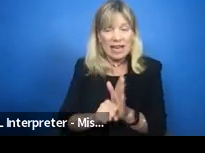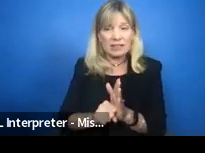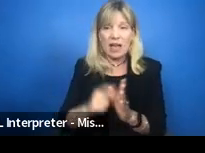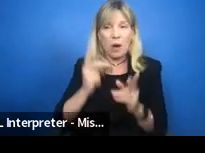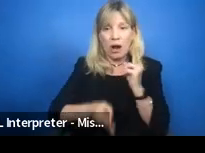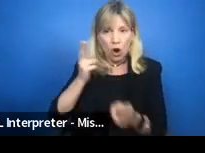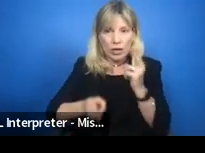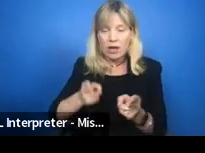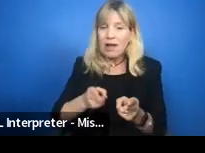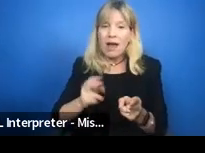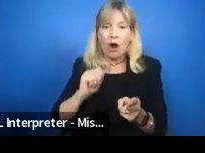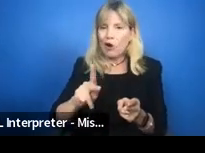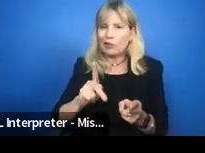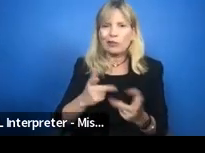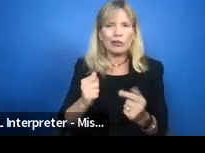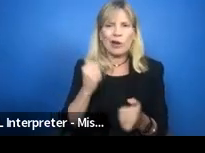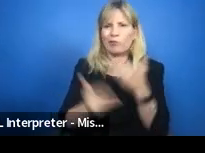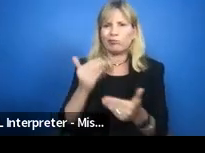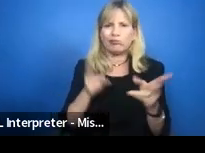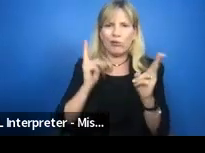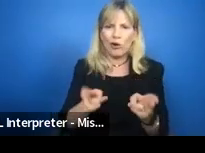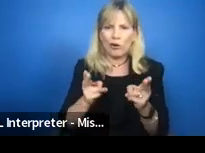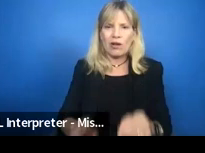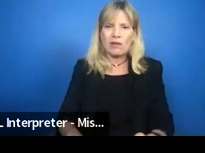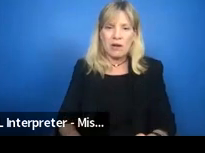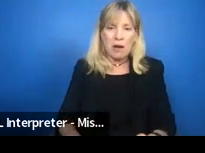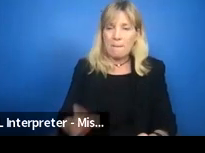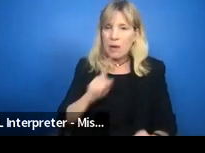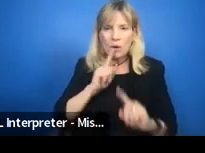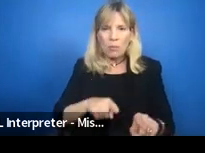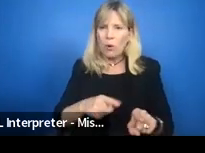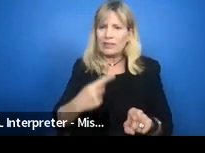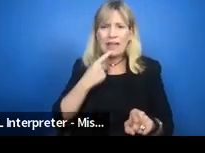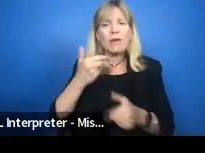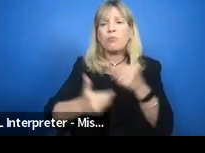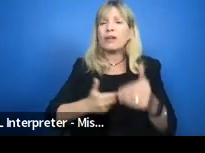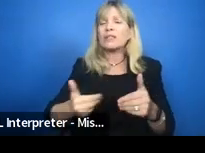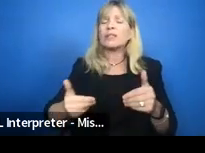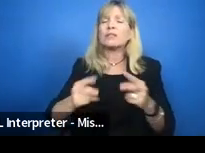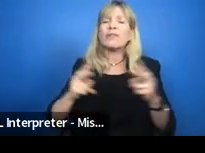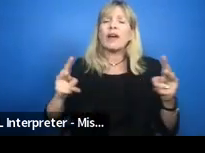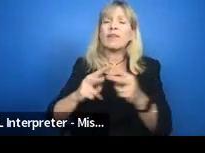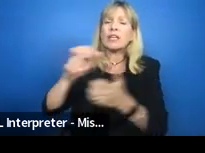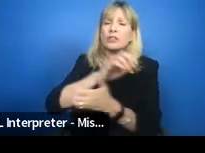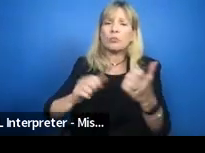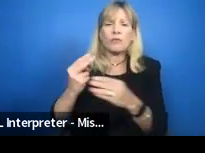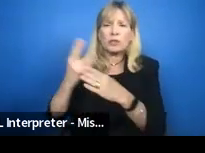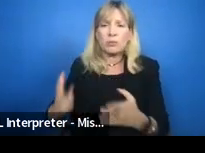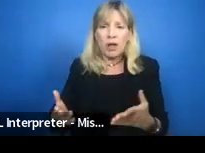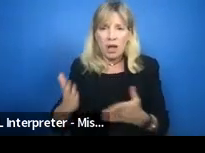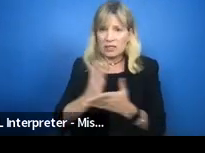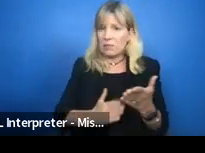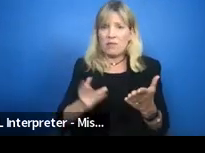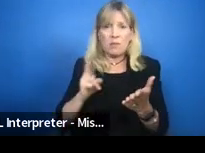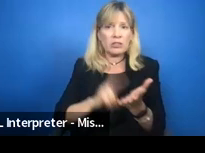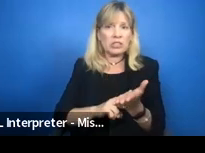it's basically trying to do it in a flash. Reports indicate that the process has just been so confusing for consumers that some are just being disenrolled